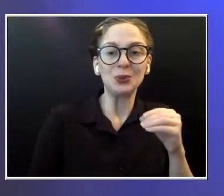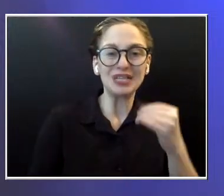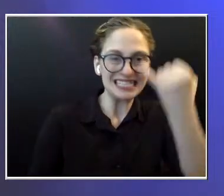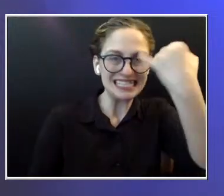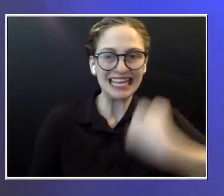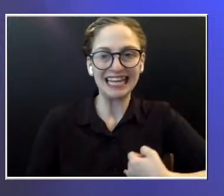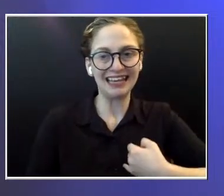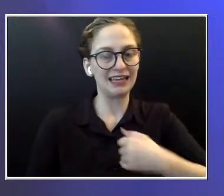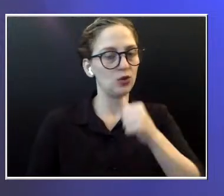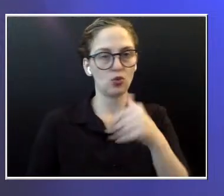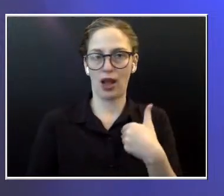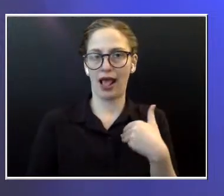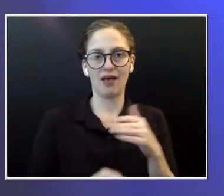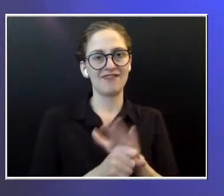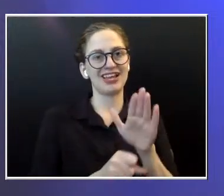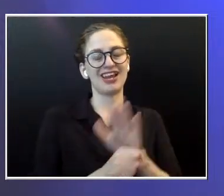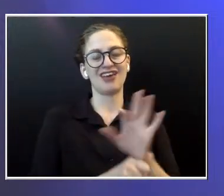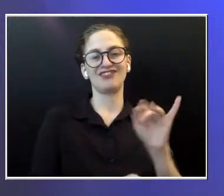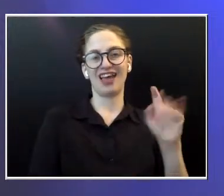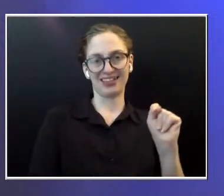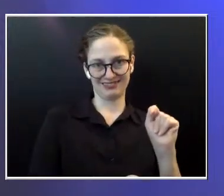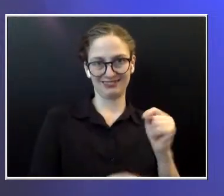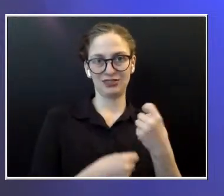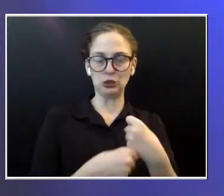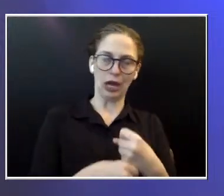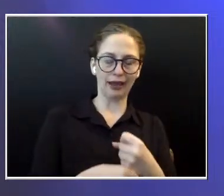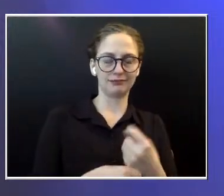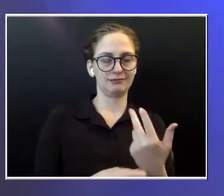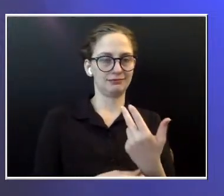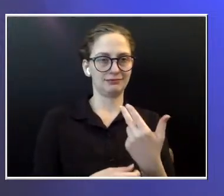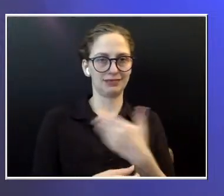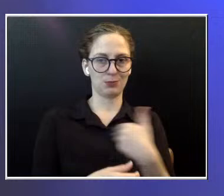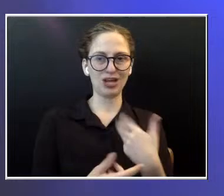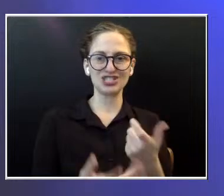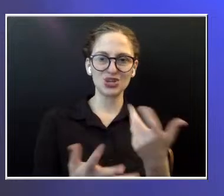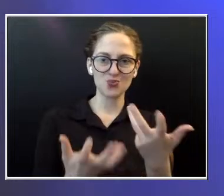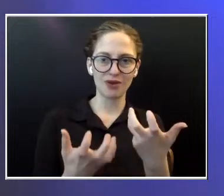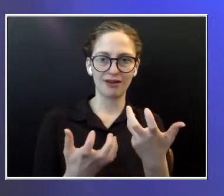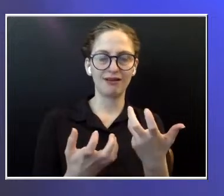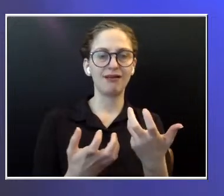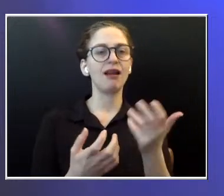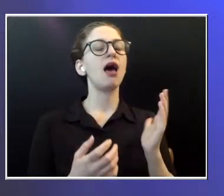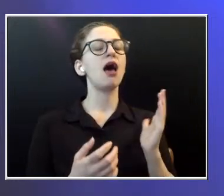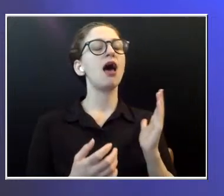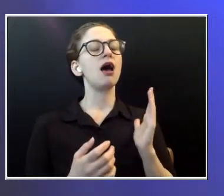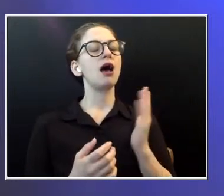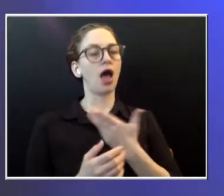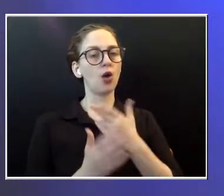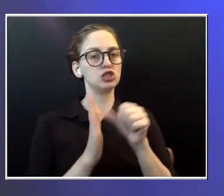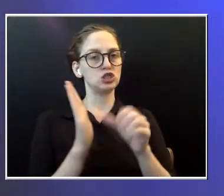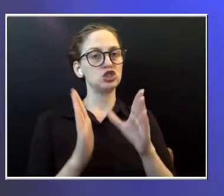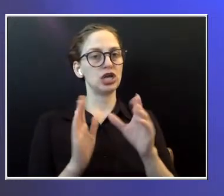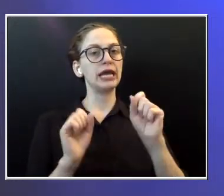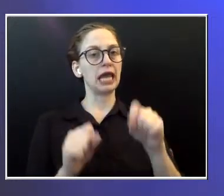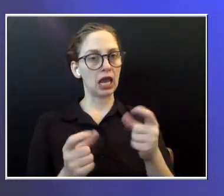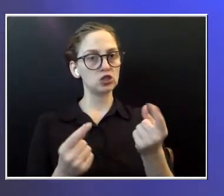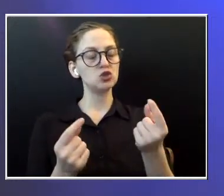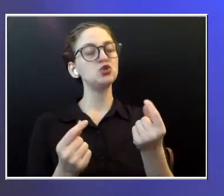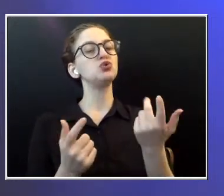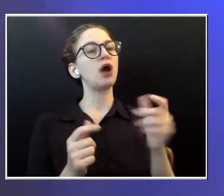that you're desiring either. So our plastic surgeons can do other types of flaps as well. They can do flaps where they get fat from the